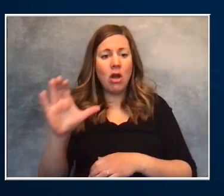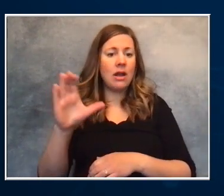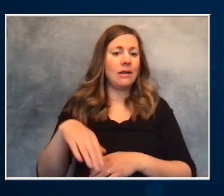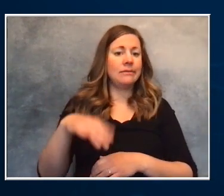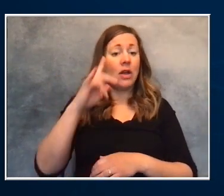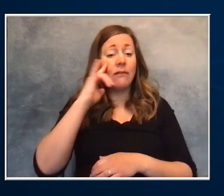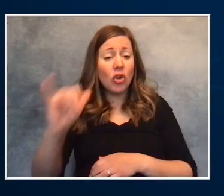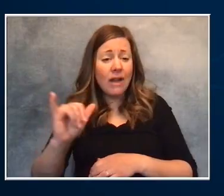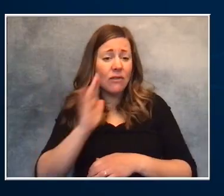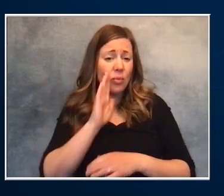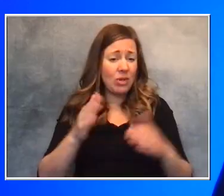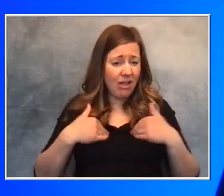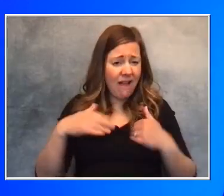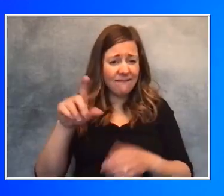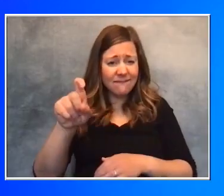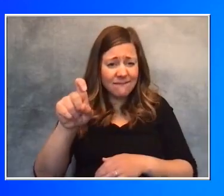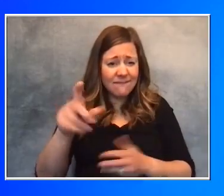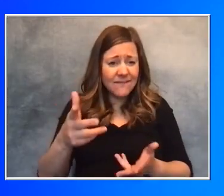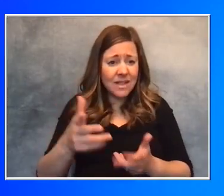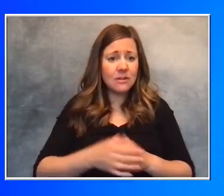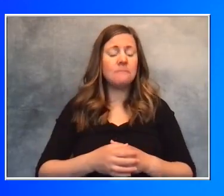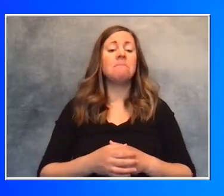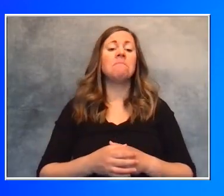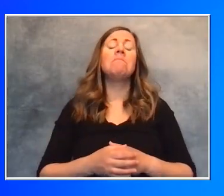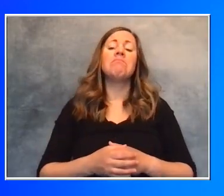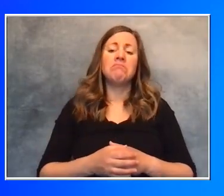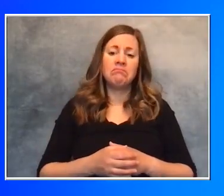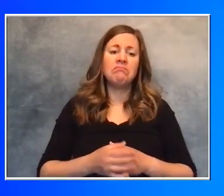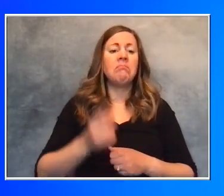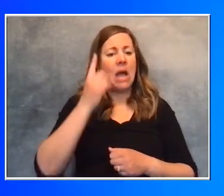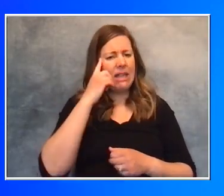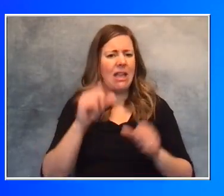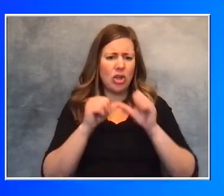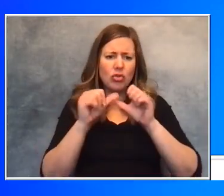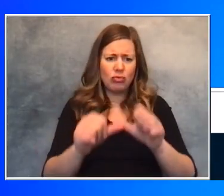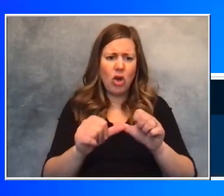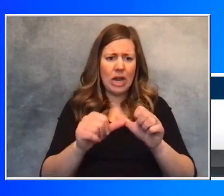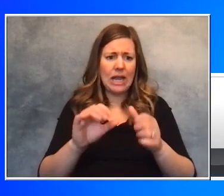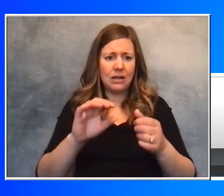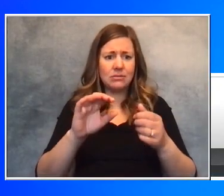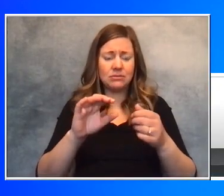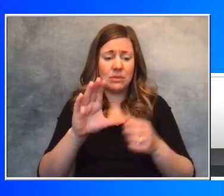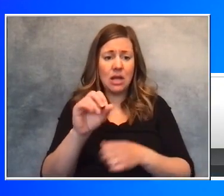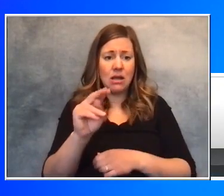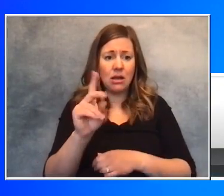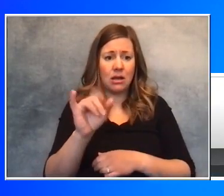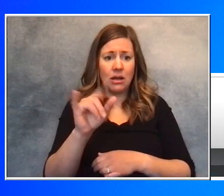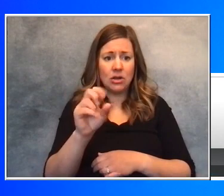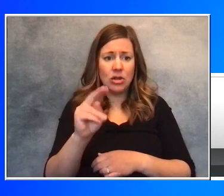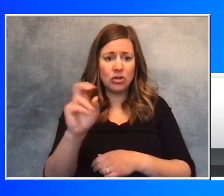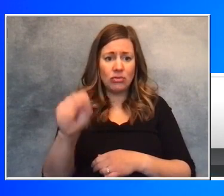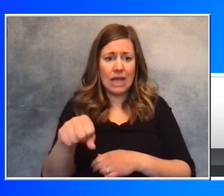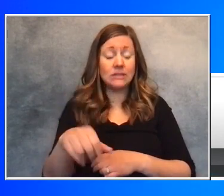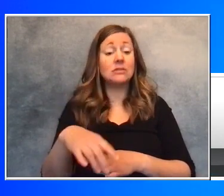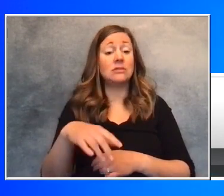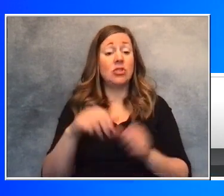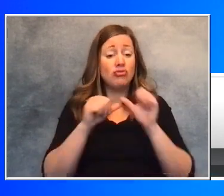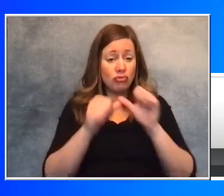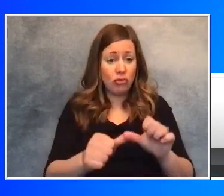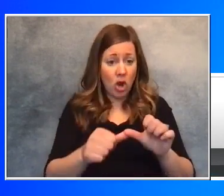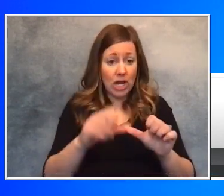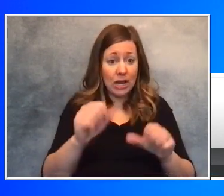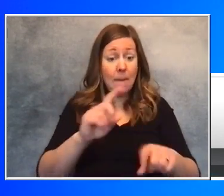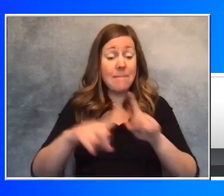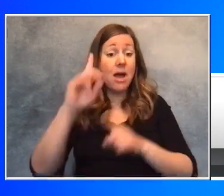opinion? Well, I think it is a chronic condition. We don't know if it's a forever condition. So we do not know that.